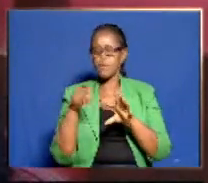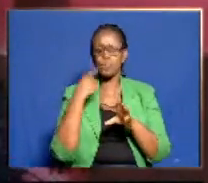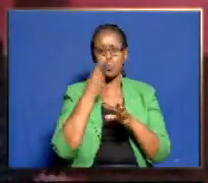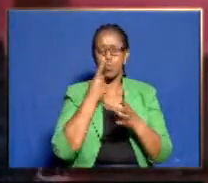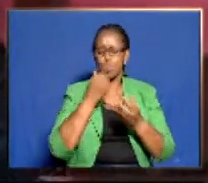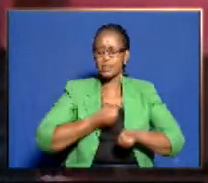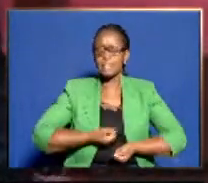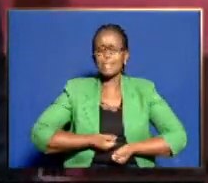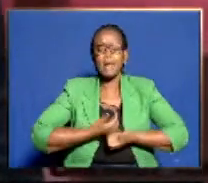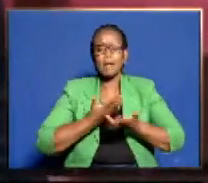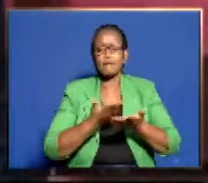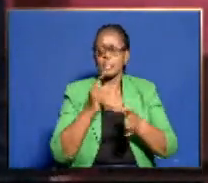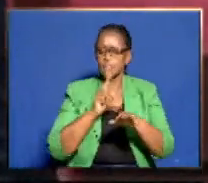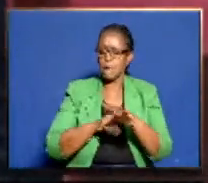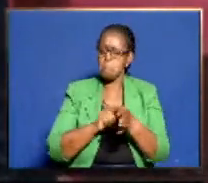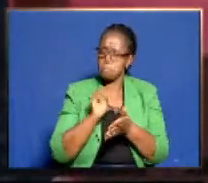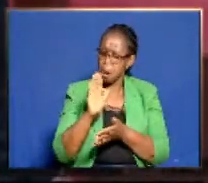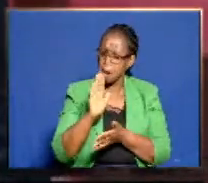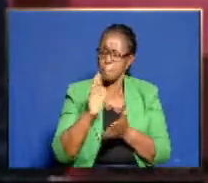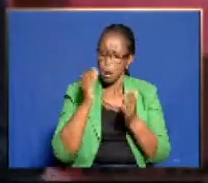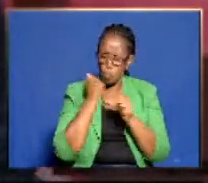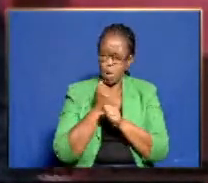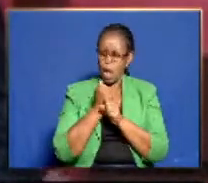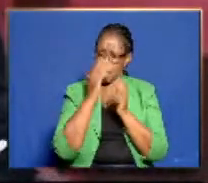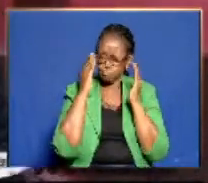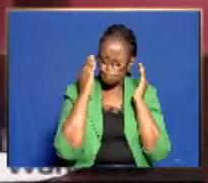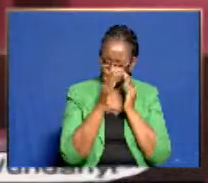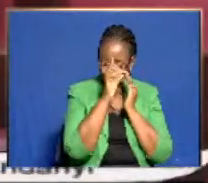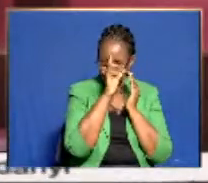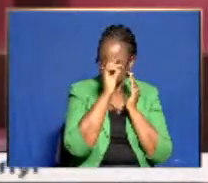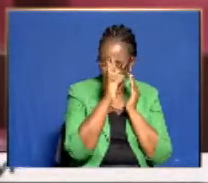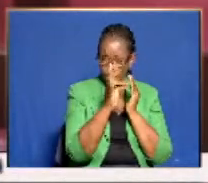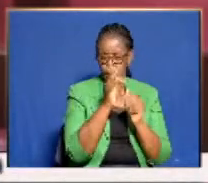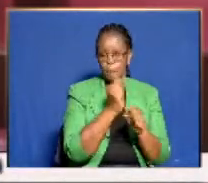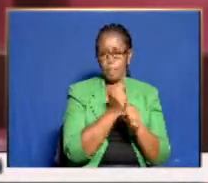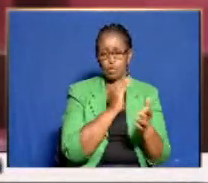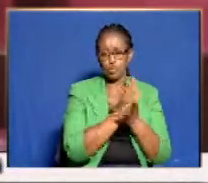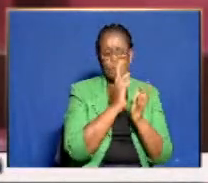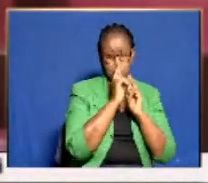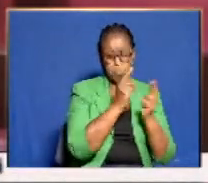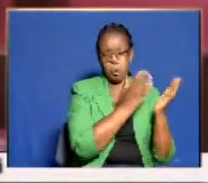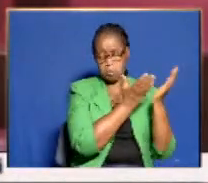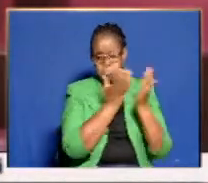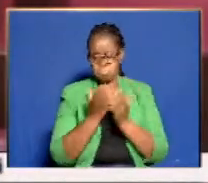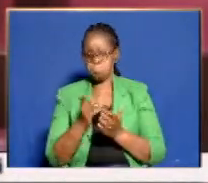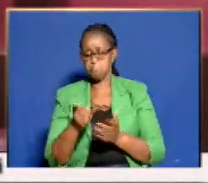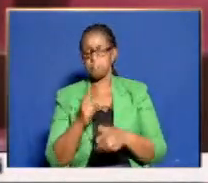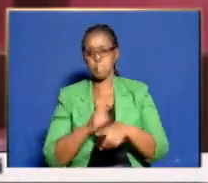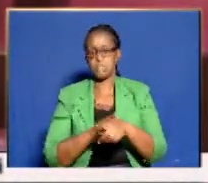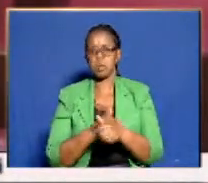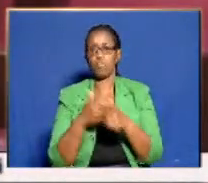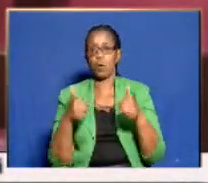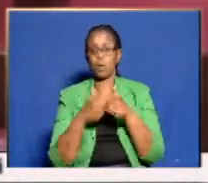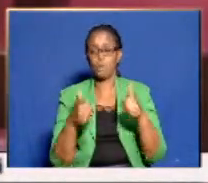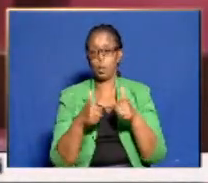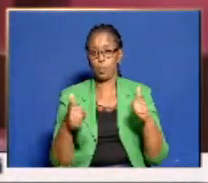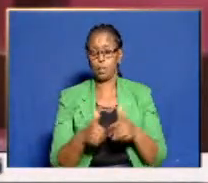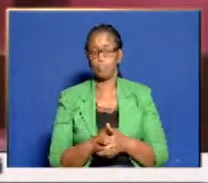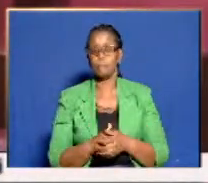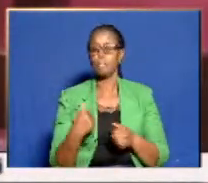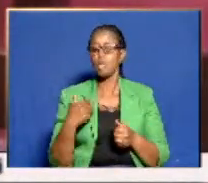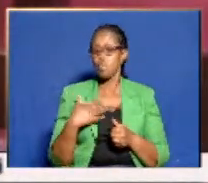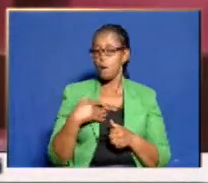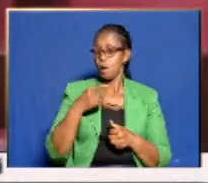towards making sure that this report comes to the House in time. Honorable Speaker, I want to speak about 2 or 3